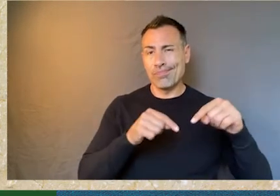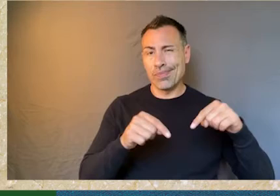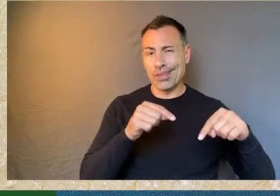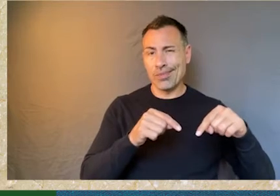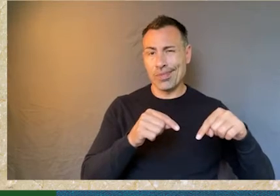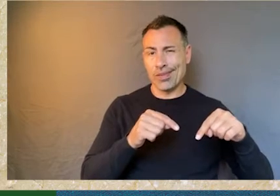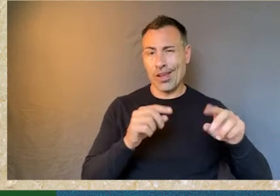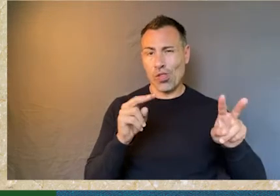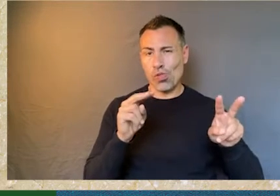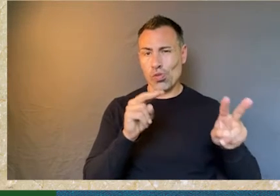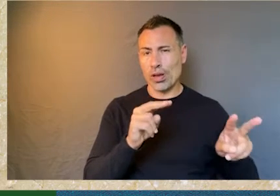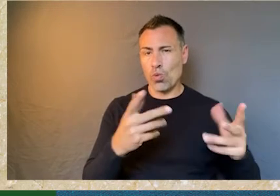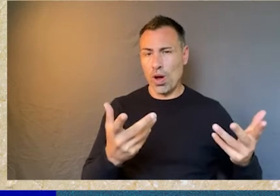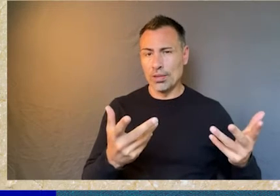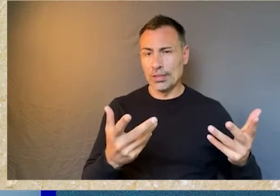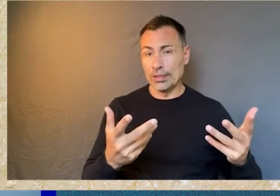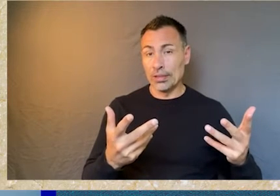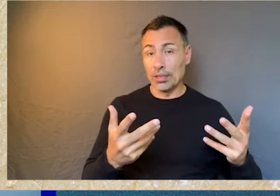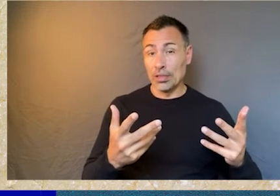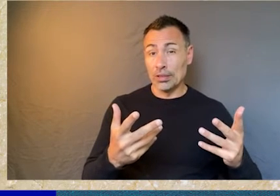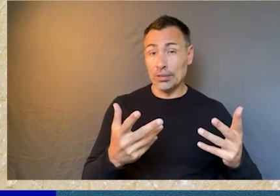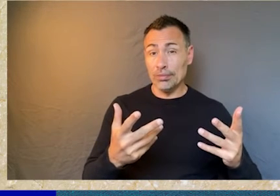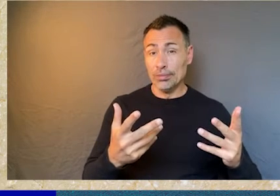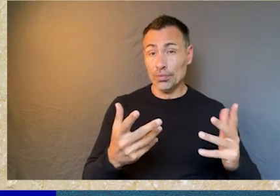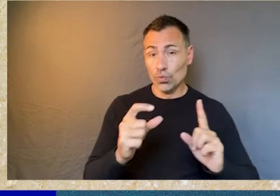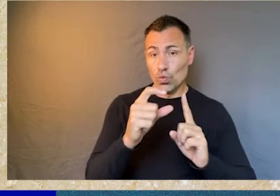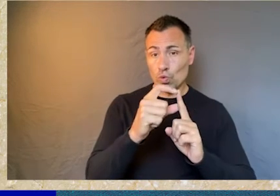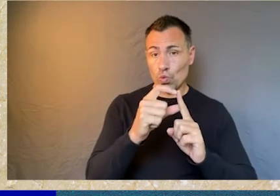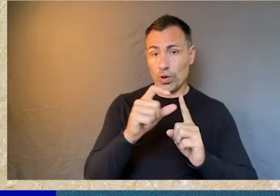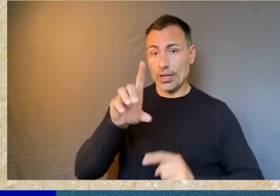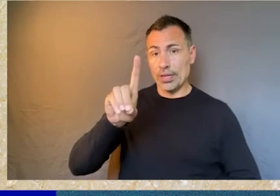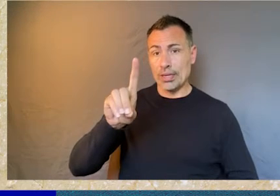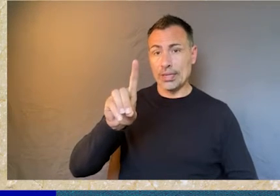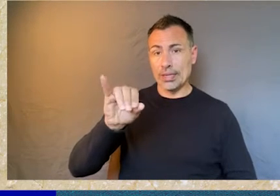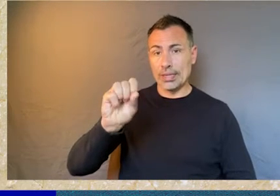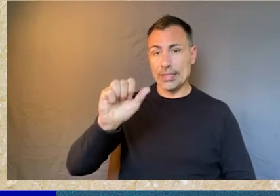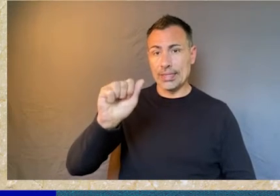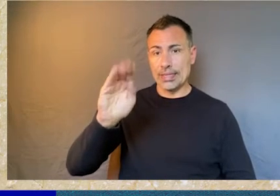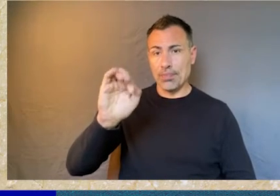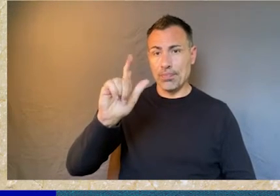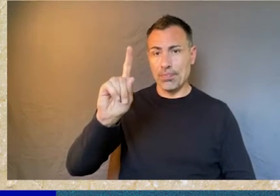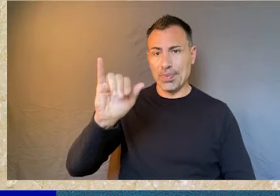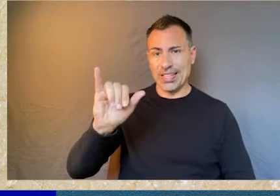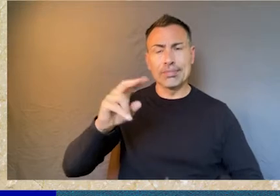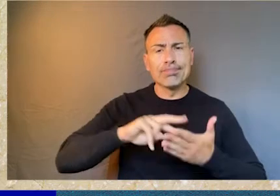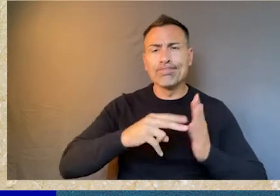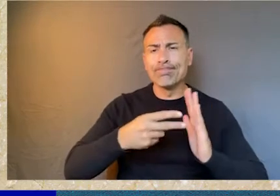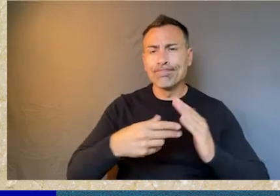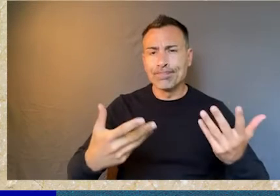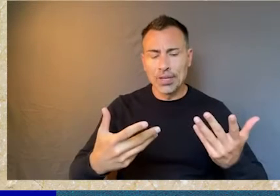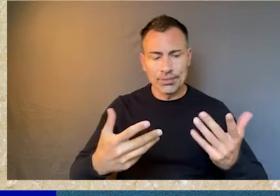and look at the definition of disability. If you look at the definition of